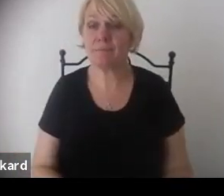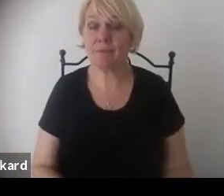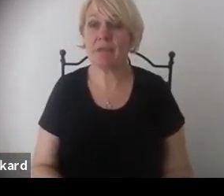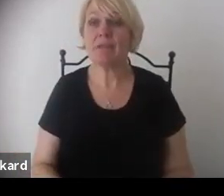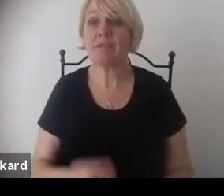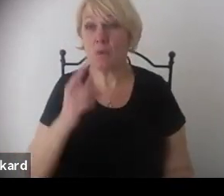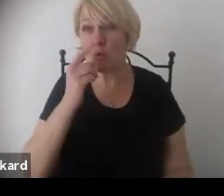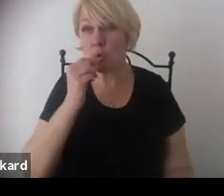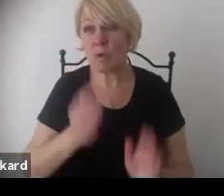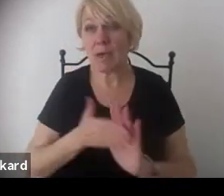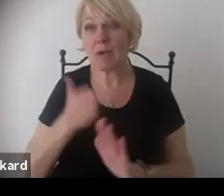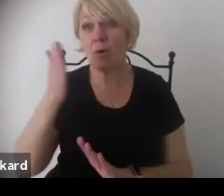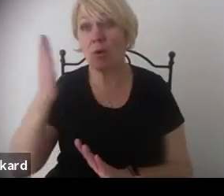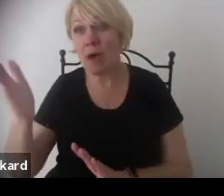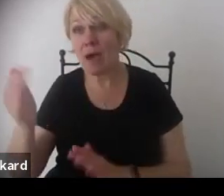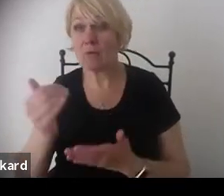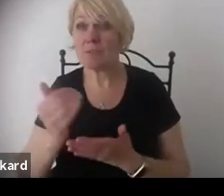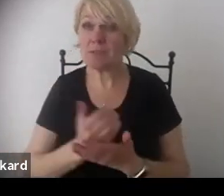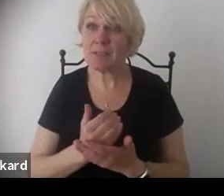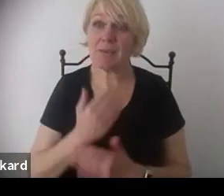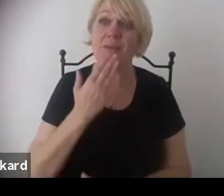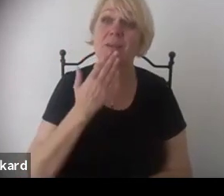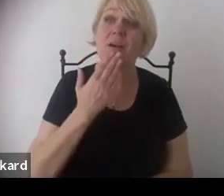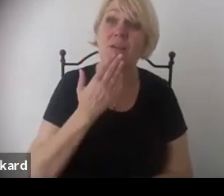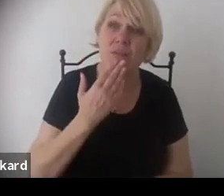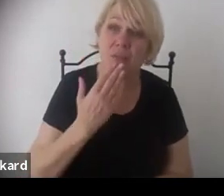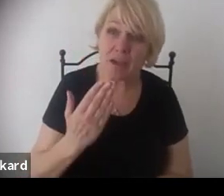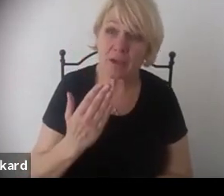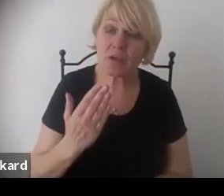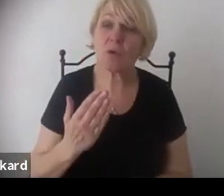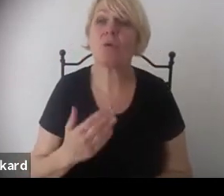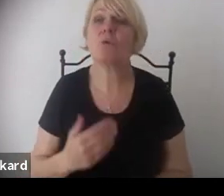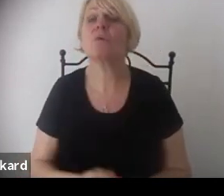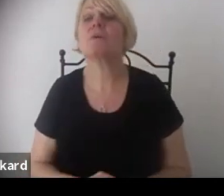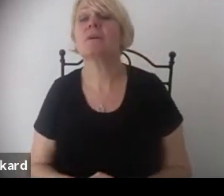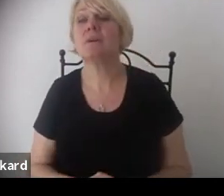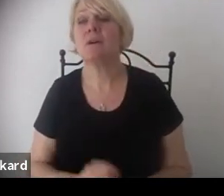way. So thank you again for everyone for your help and support, and I